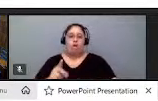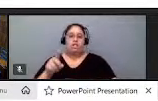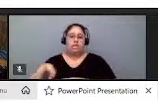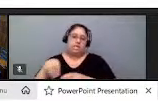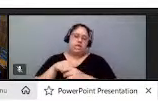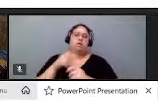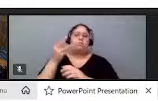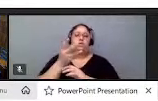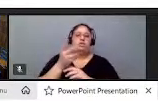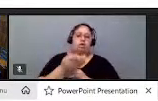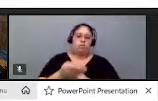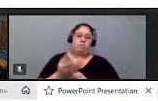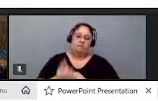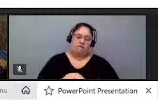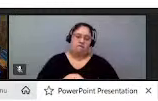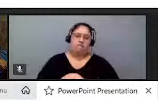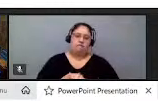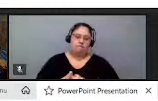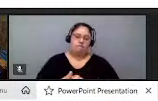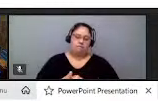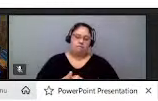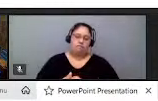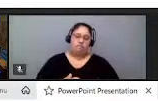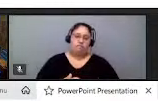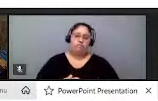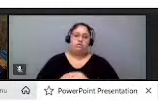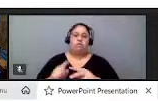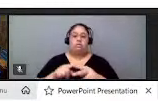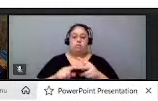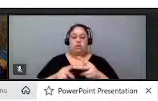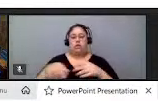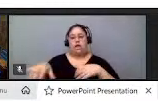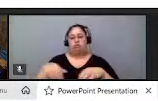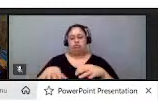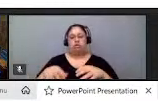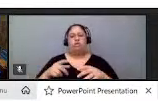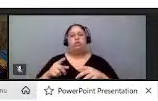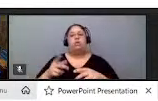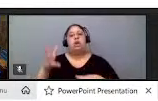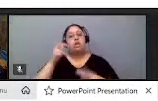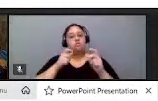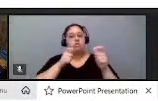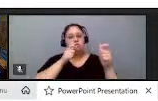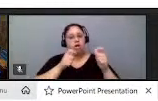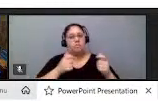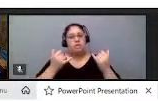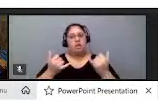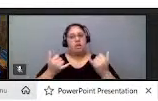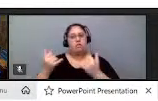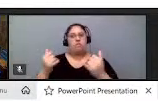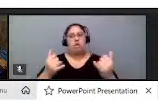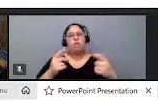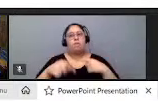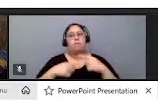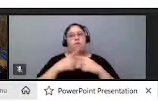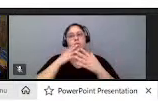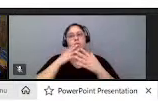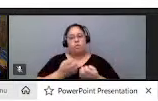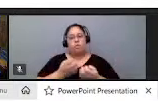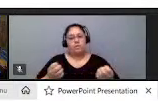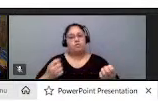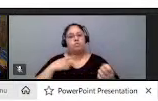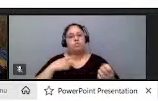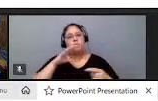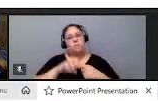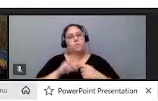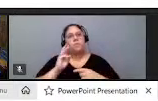the presentation the two action items and I think uh just listening to some of the comments now in regard to the equipment um you will find